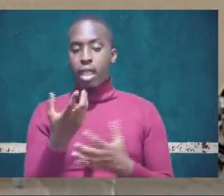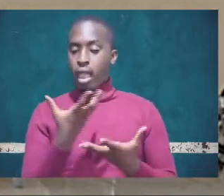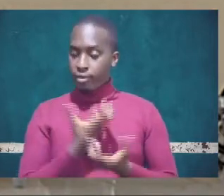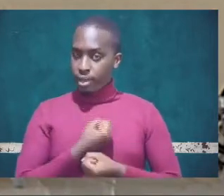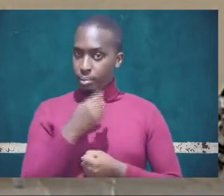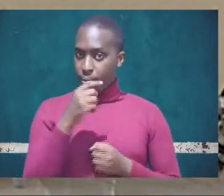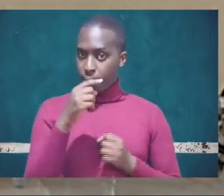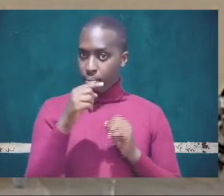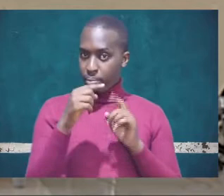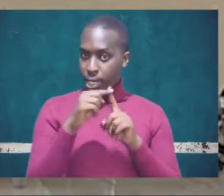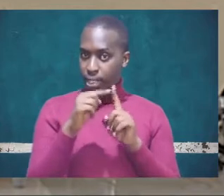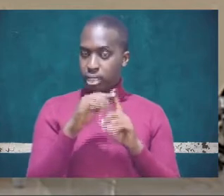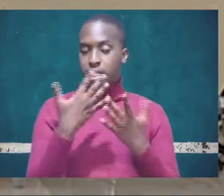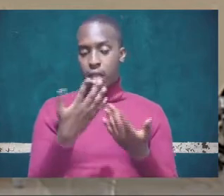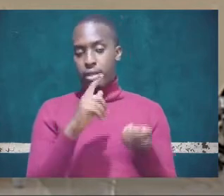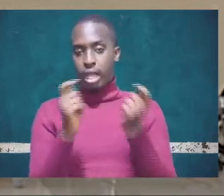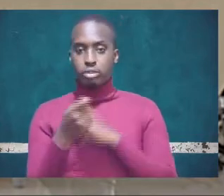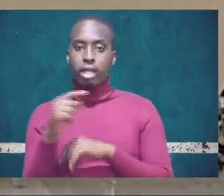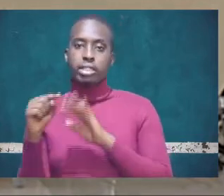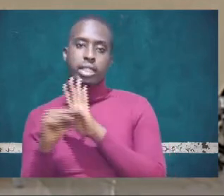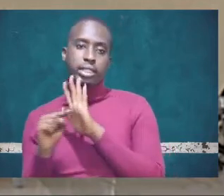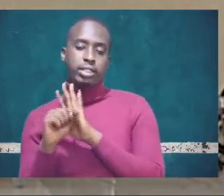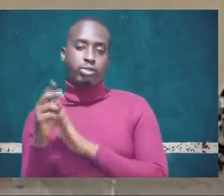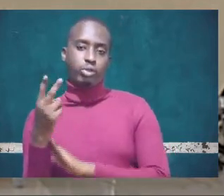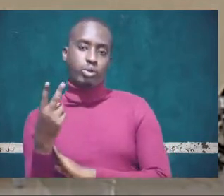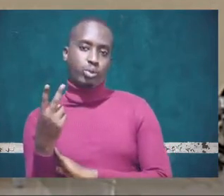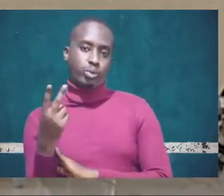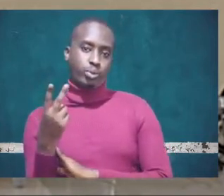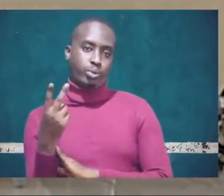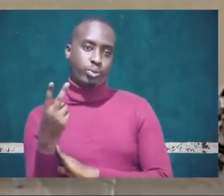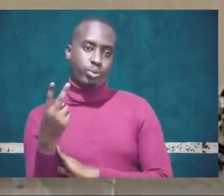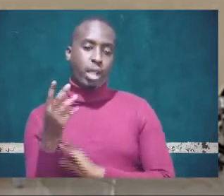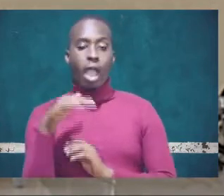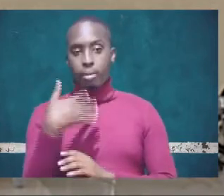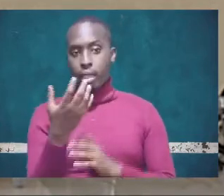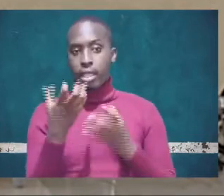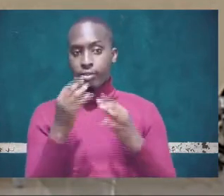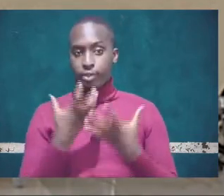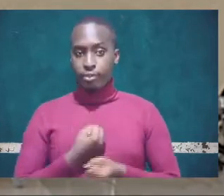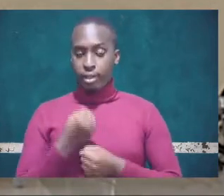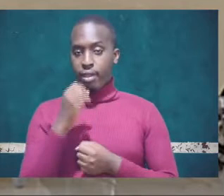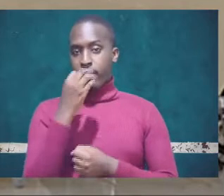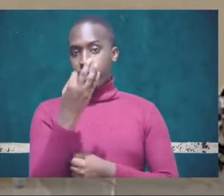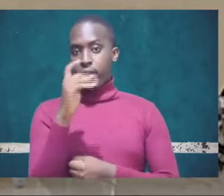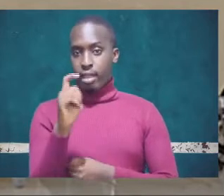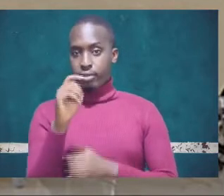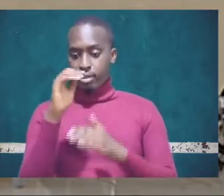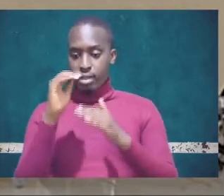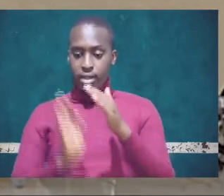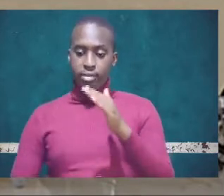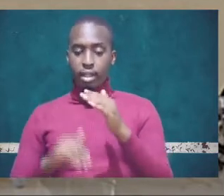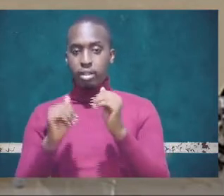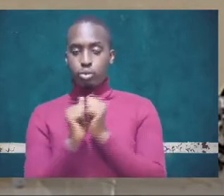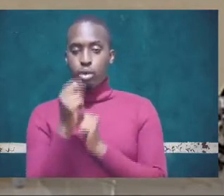been plus. Then now it's negative 2. And you remain with the 3x less than